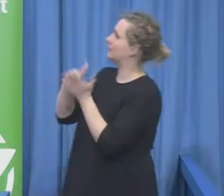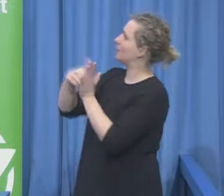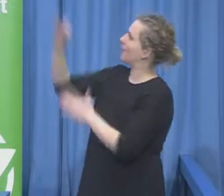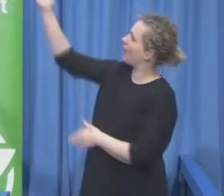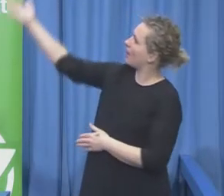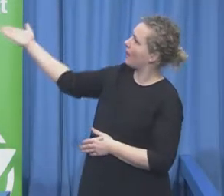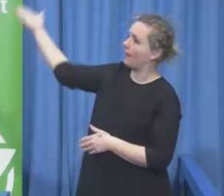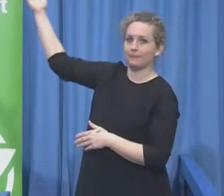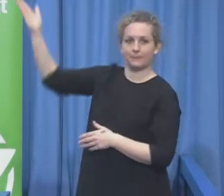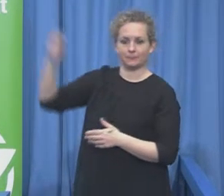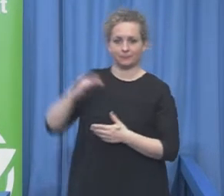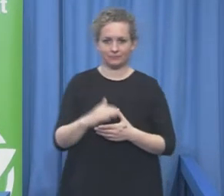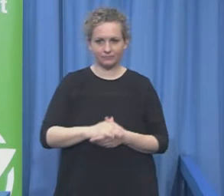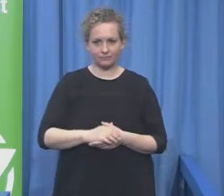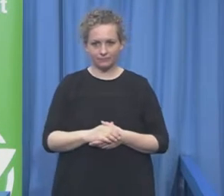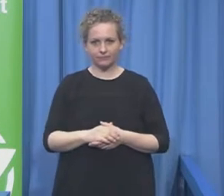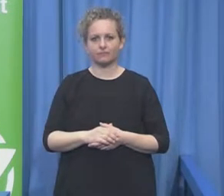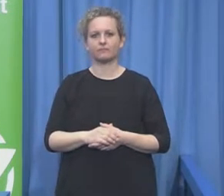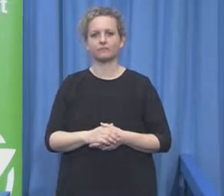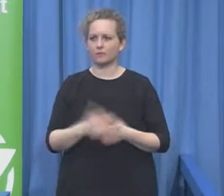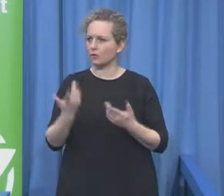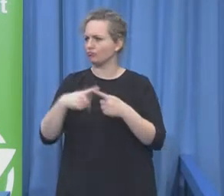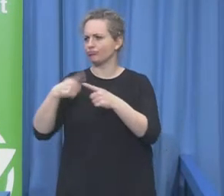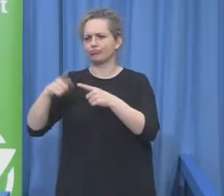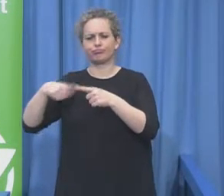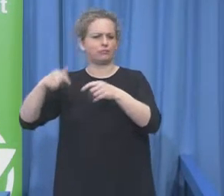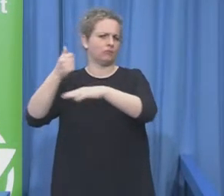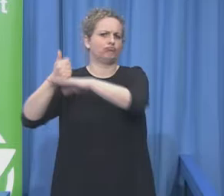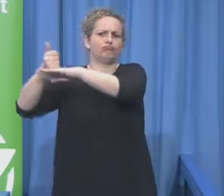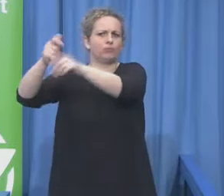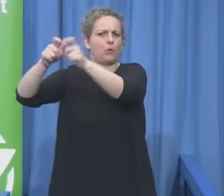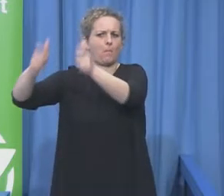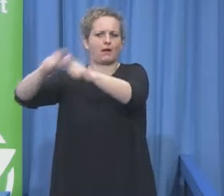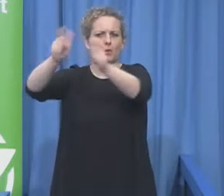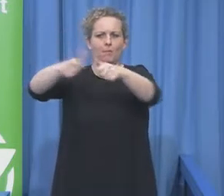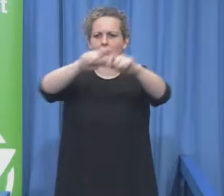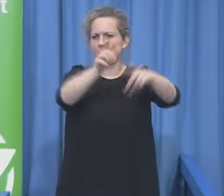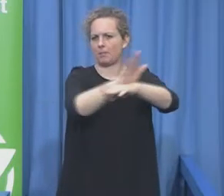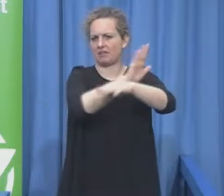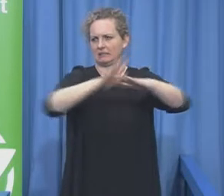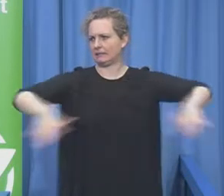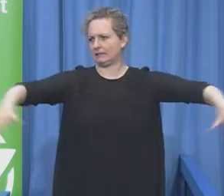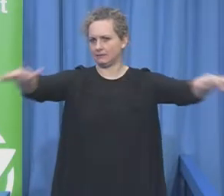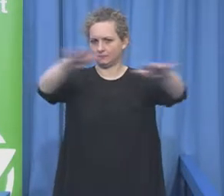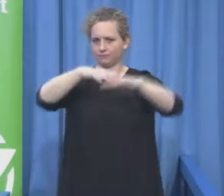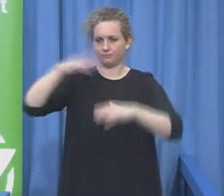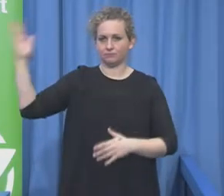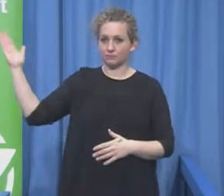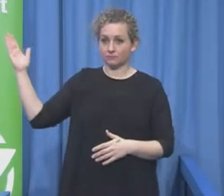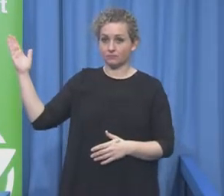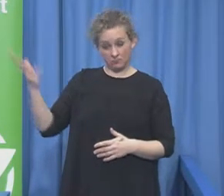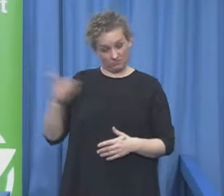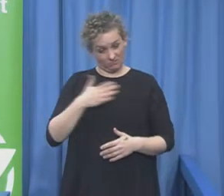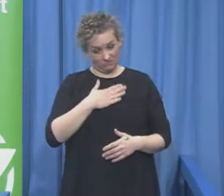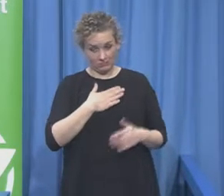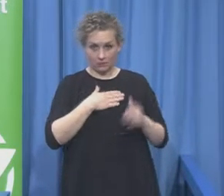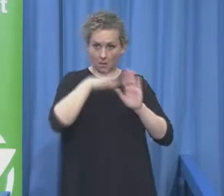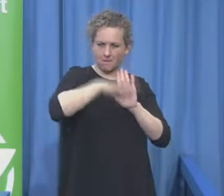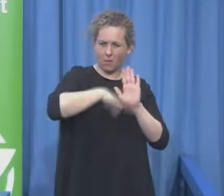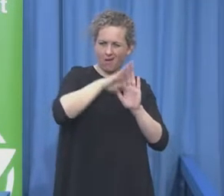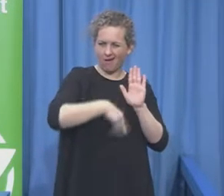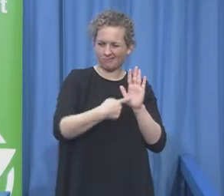And this is a very important program because in one go we reach out to a good number of people. These are some of the companies with whom we are working.